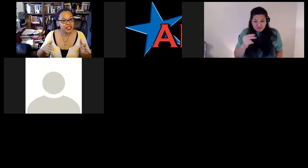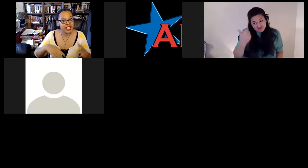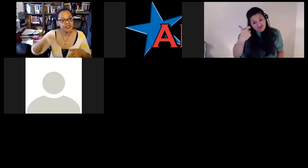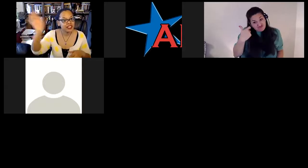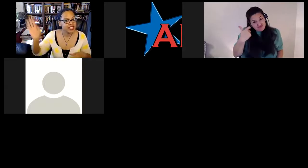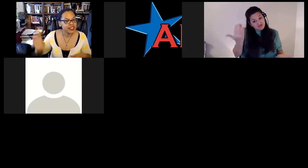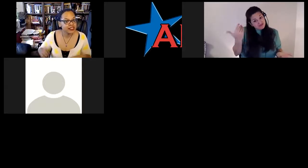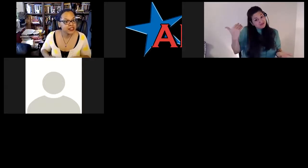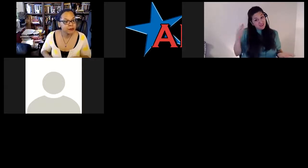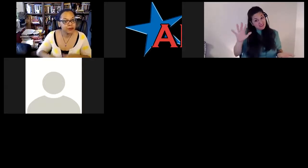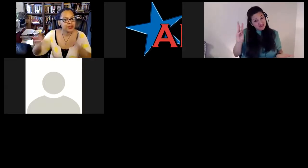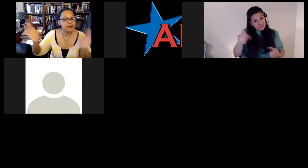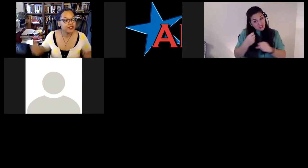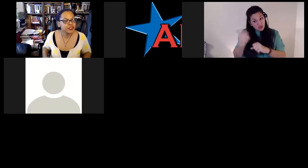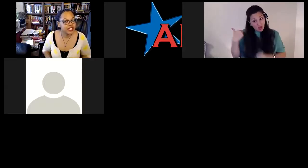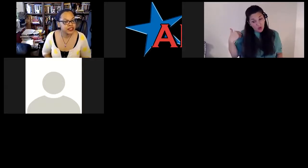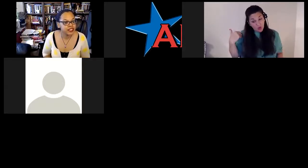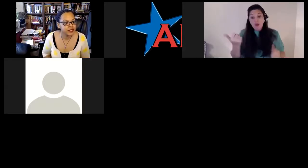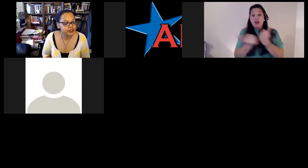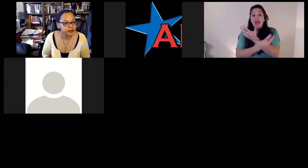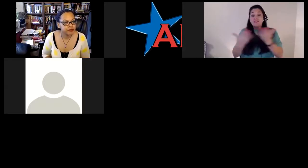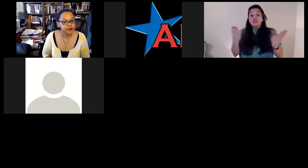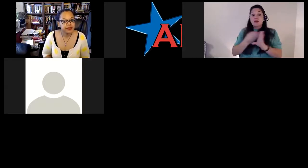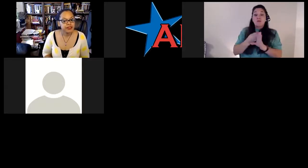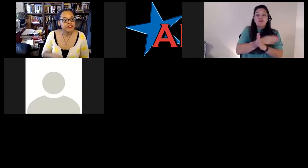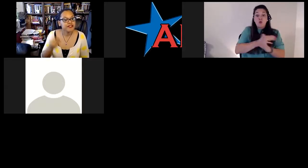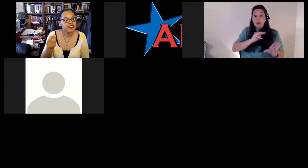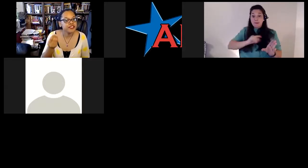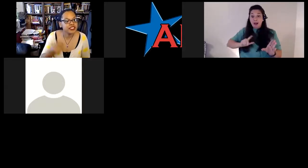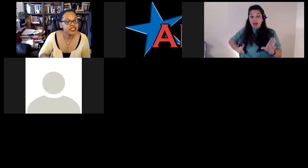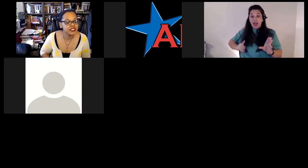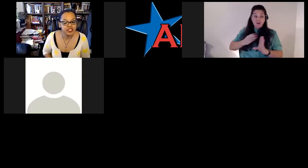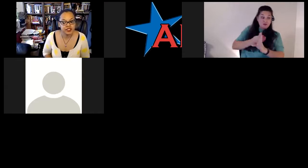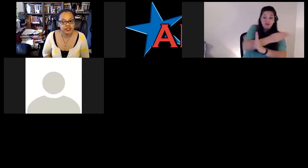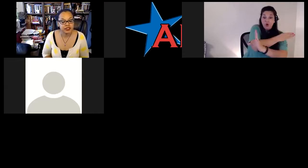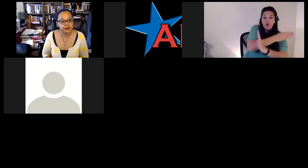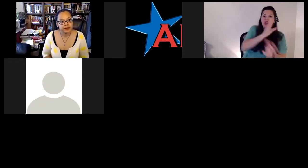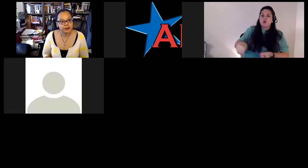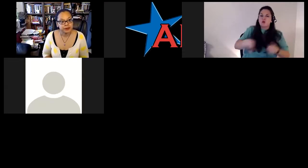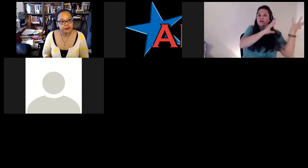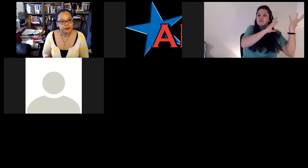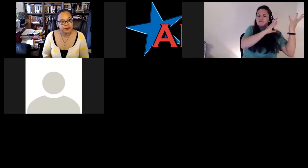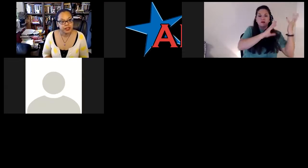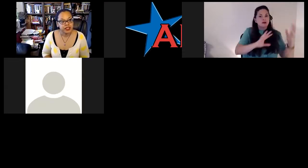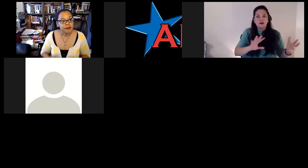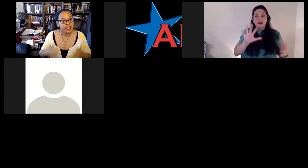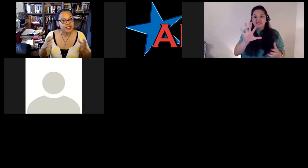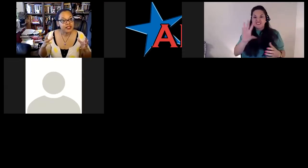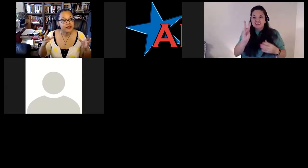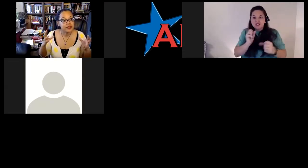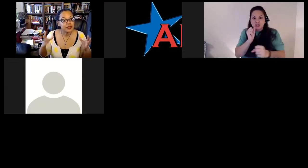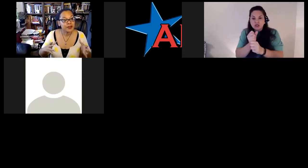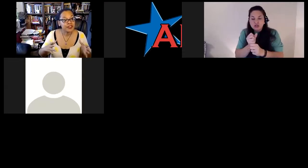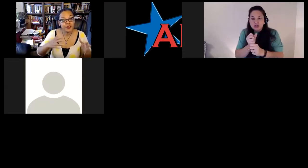okay, everything pre-Martin Luther King, let's get rid of it. 56 years. That means